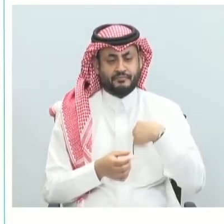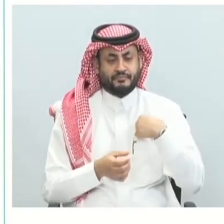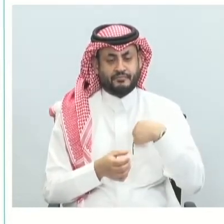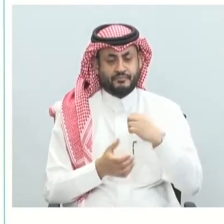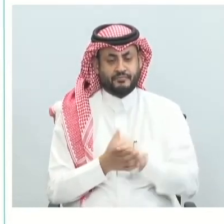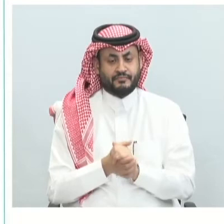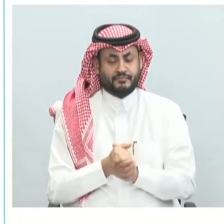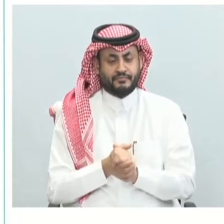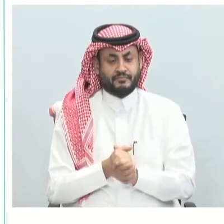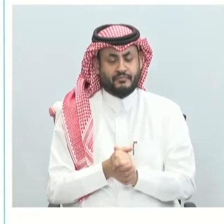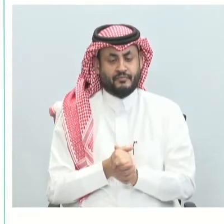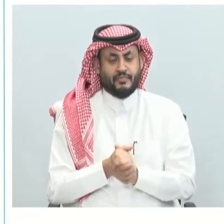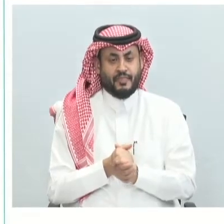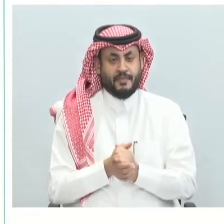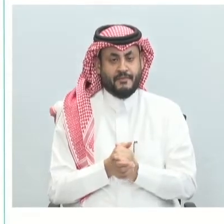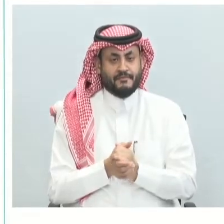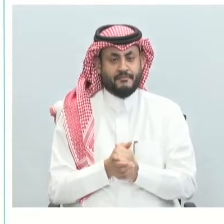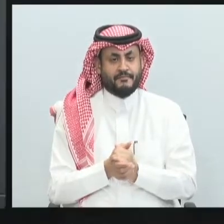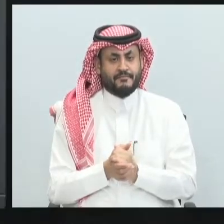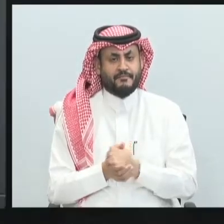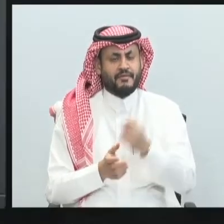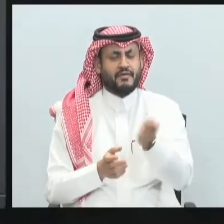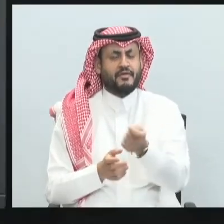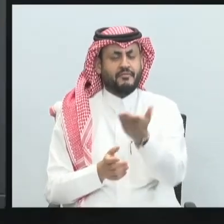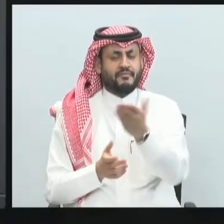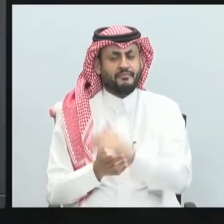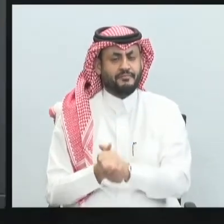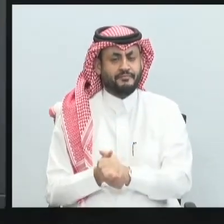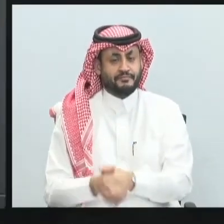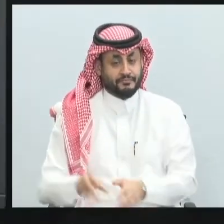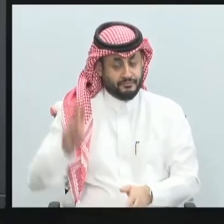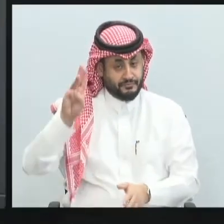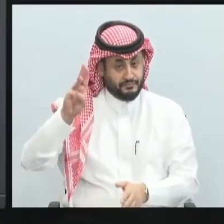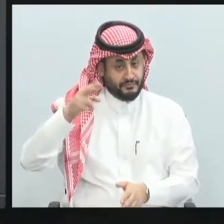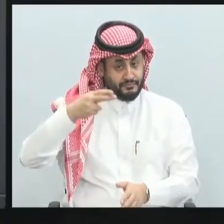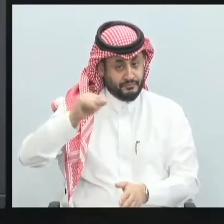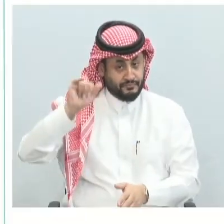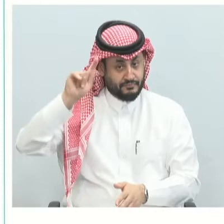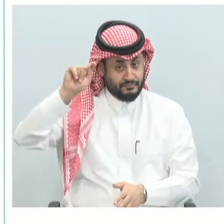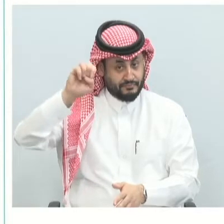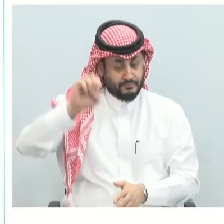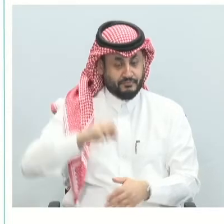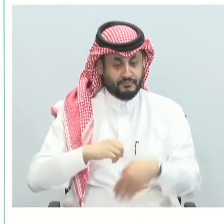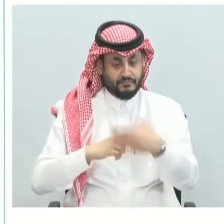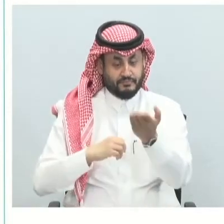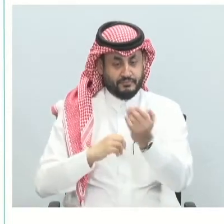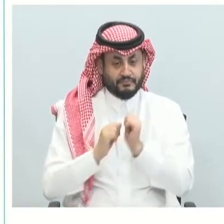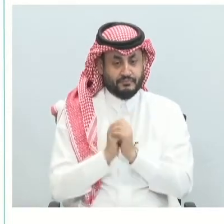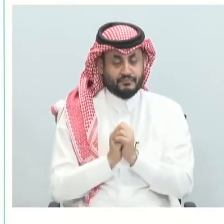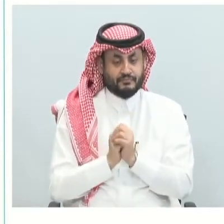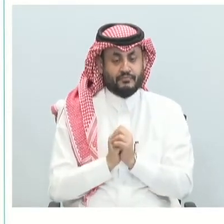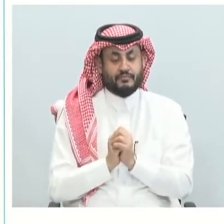wearing white today. Yes, can you tell me what is this color? White. Excellent. Yes, we have white. So I'm